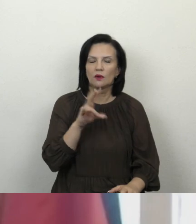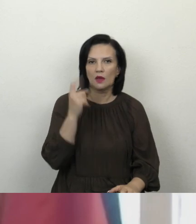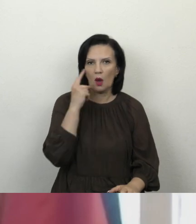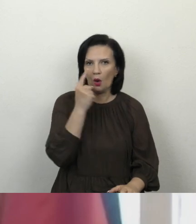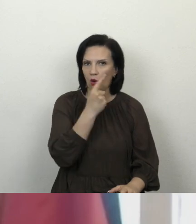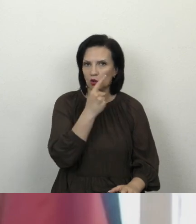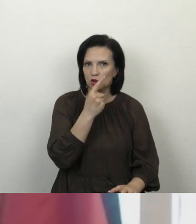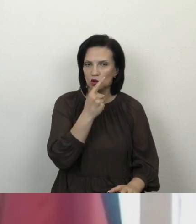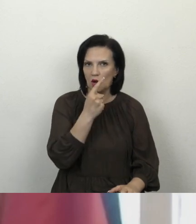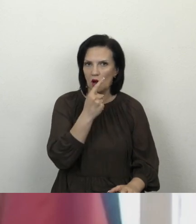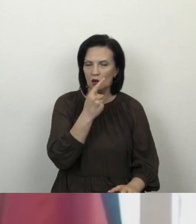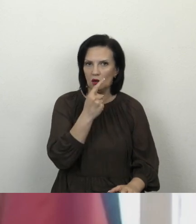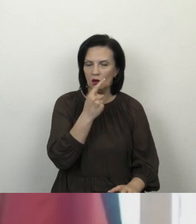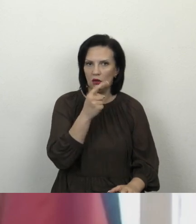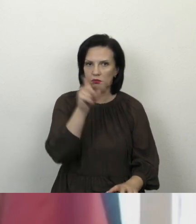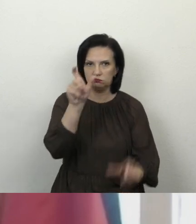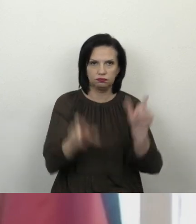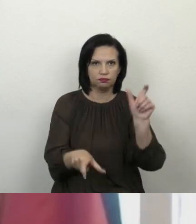because of